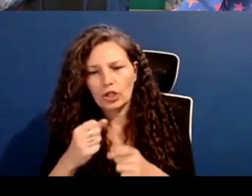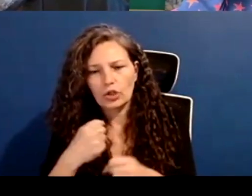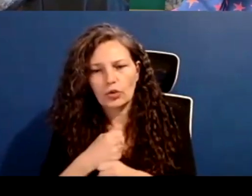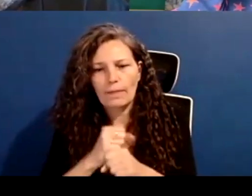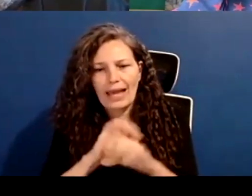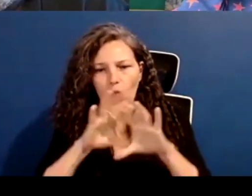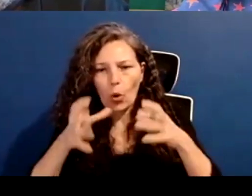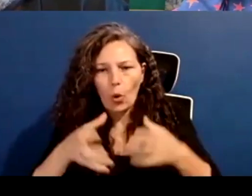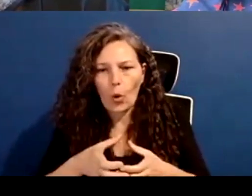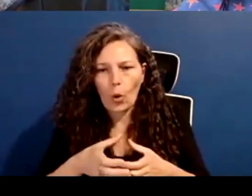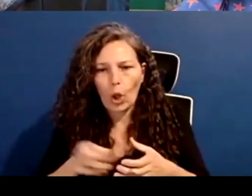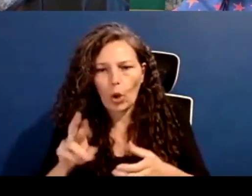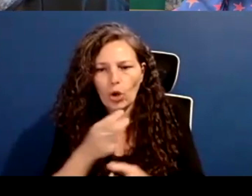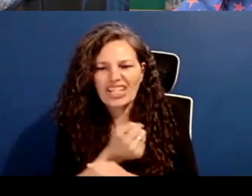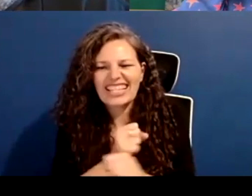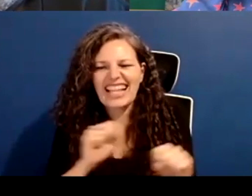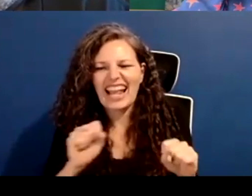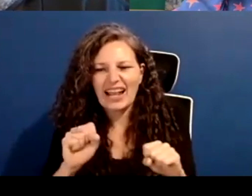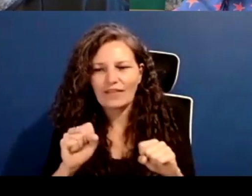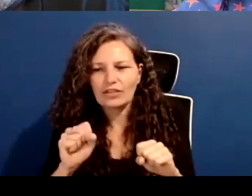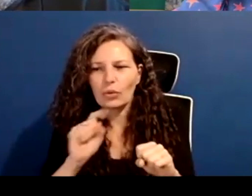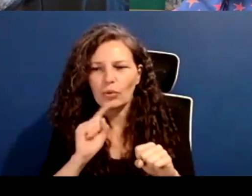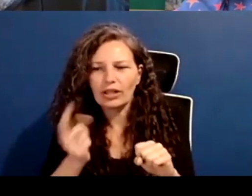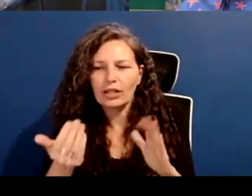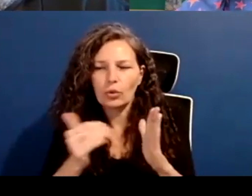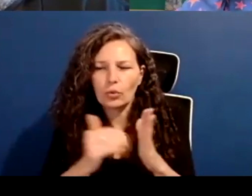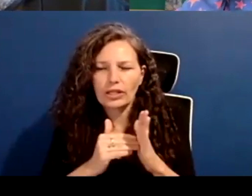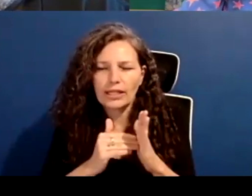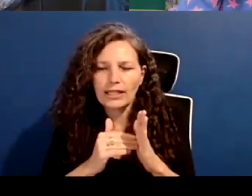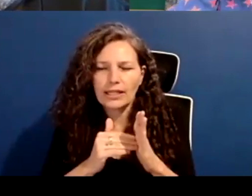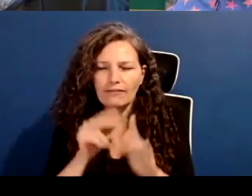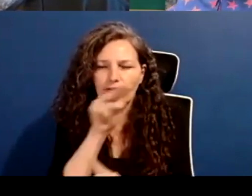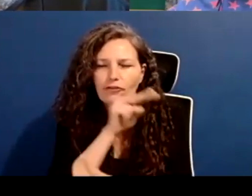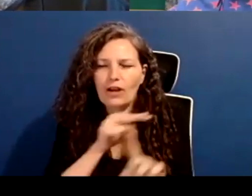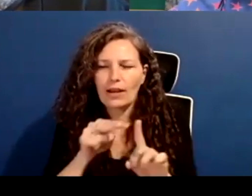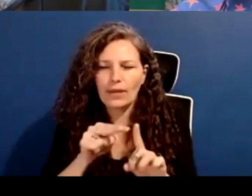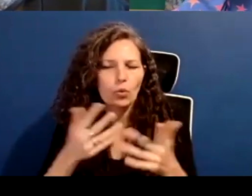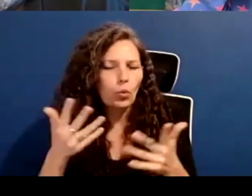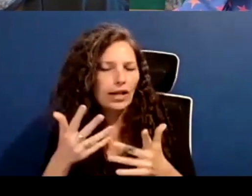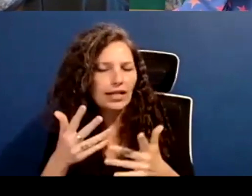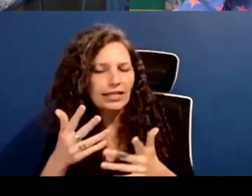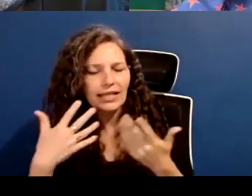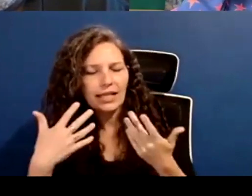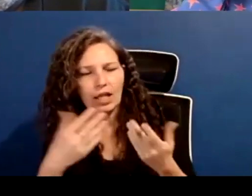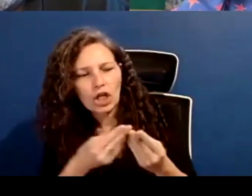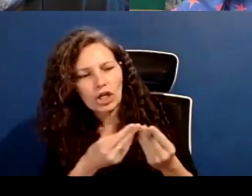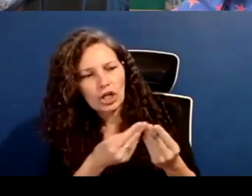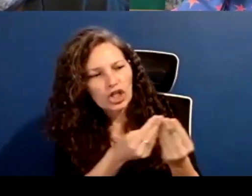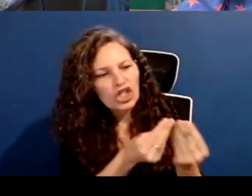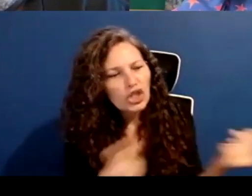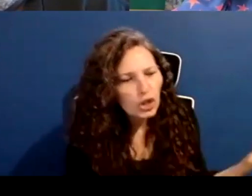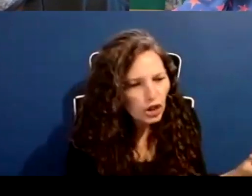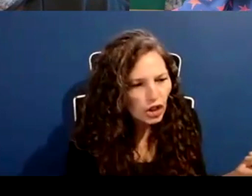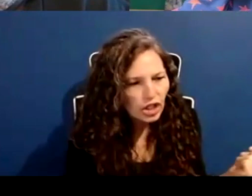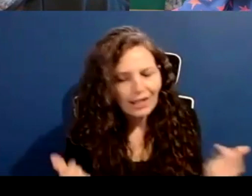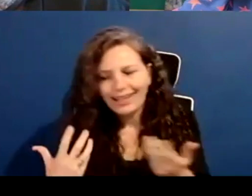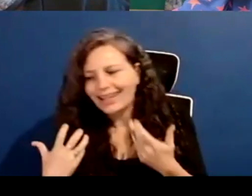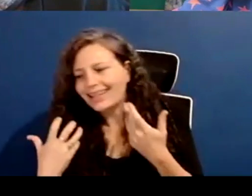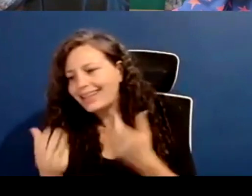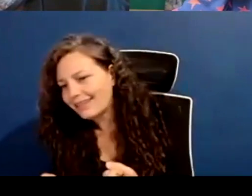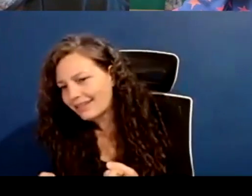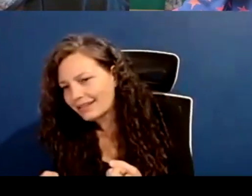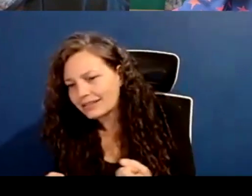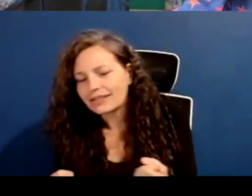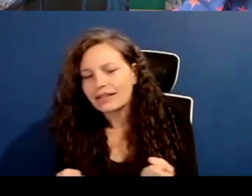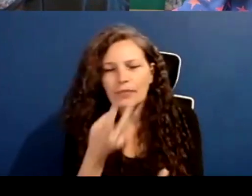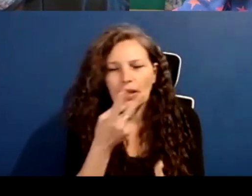just reframing what is curing, what is healing, and I think both of our books talk